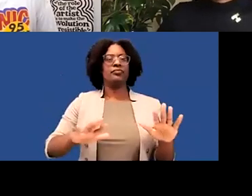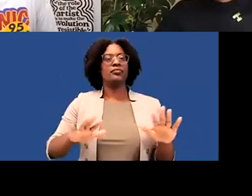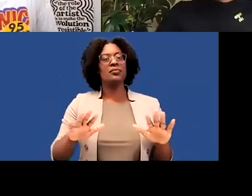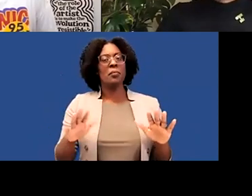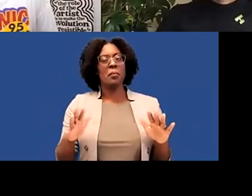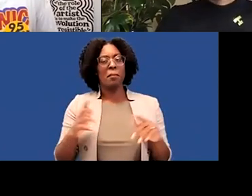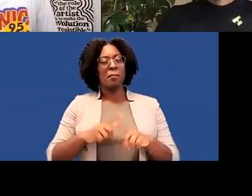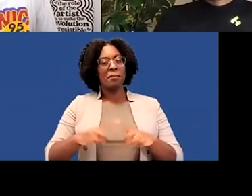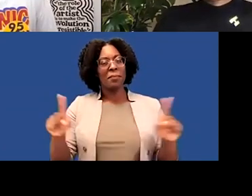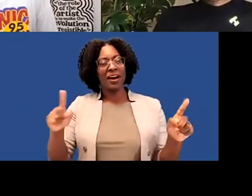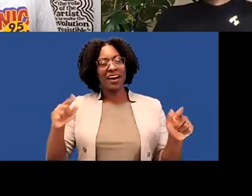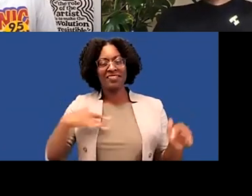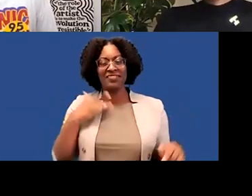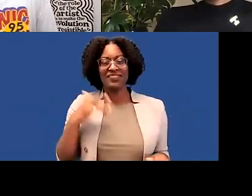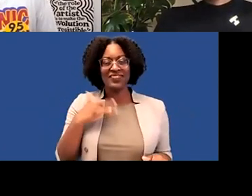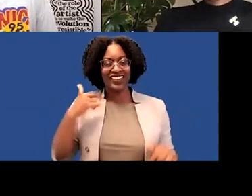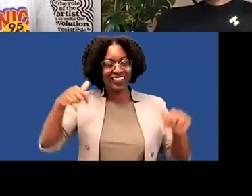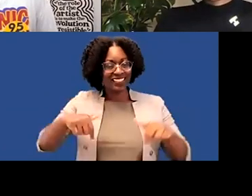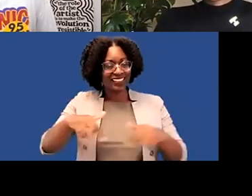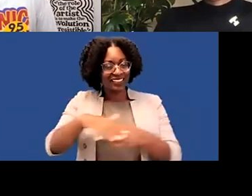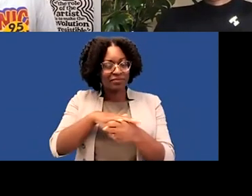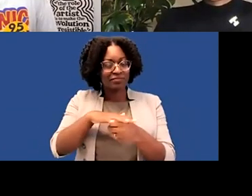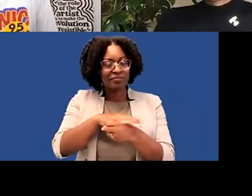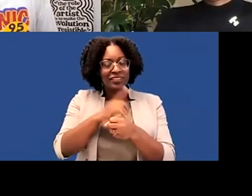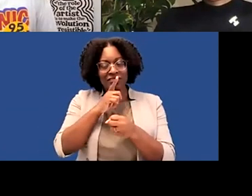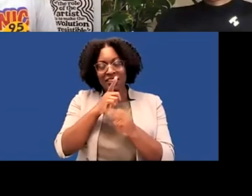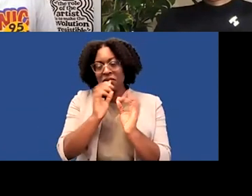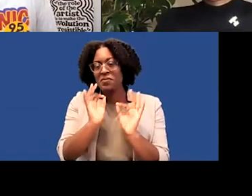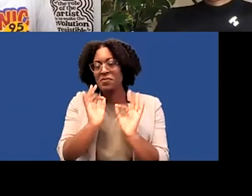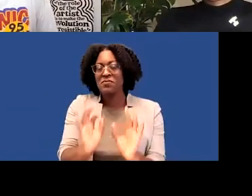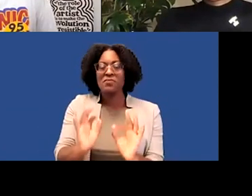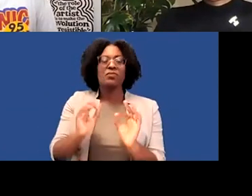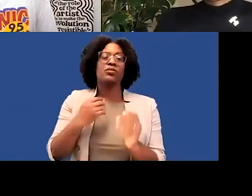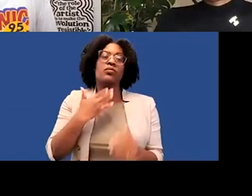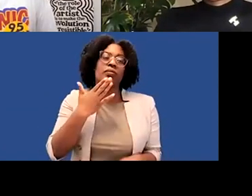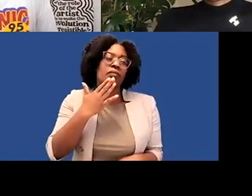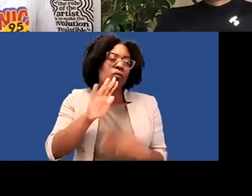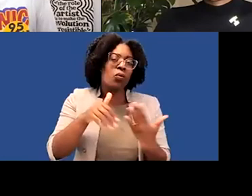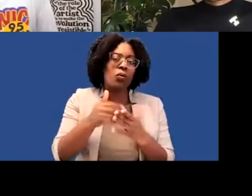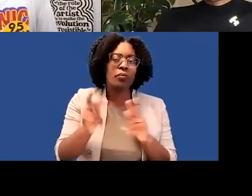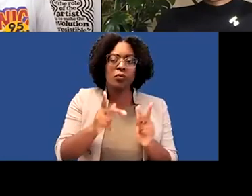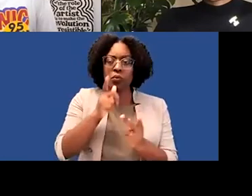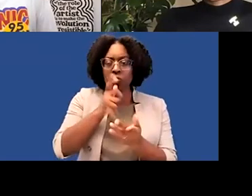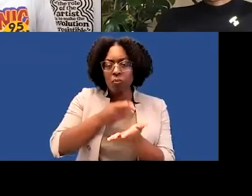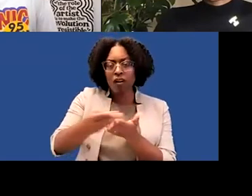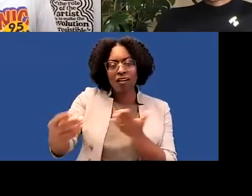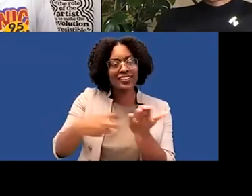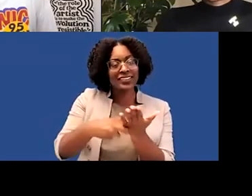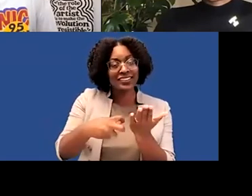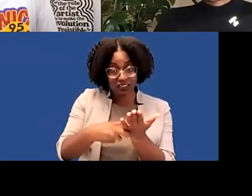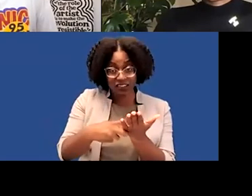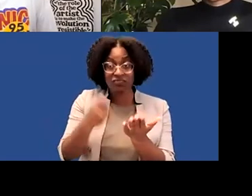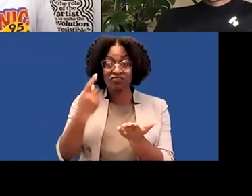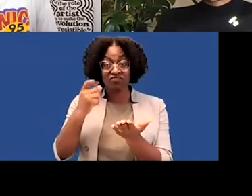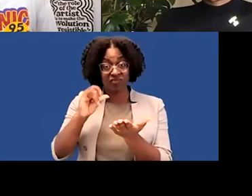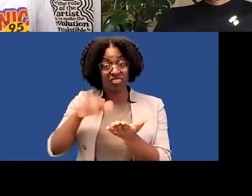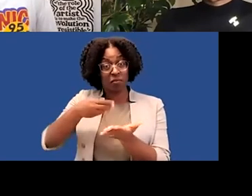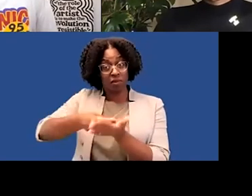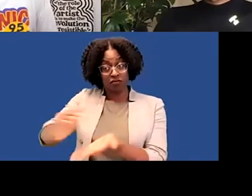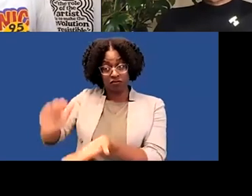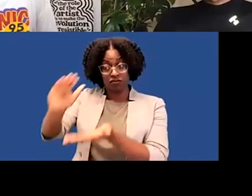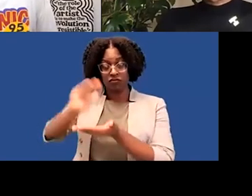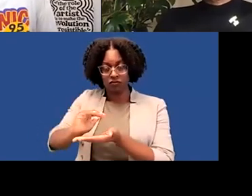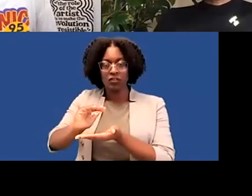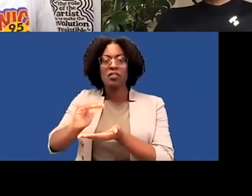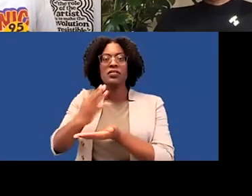so sweet. And a special thank you to everyone who bought tickets for tonight, because a portion of the money for the tickets does go to help this food pantry, which we mentioned in the beginning